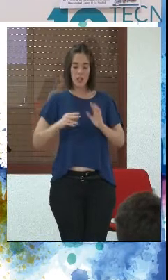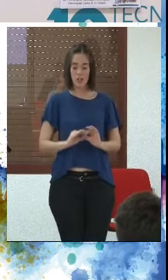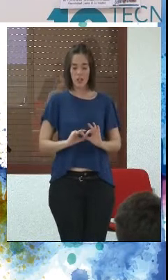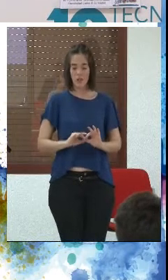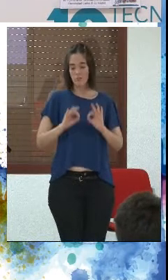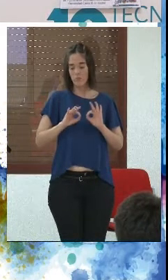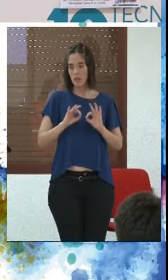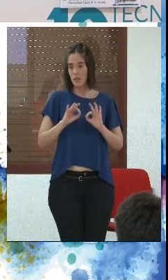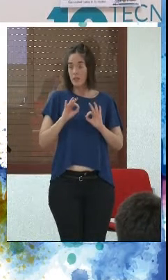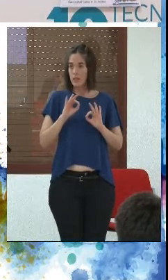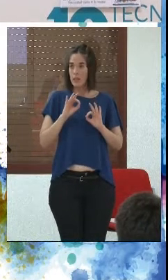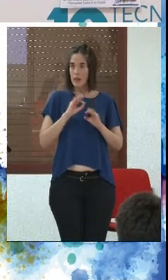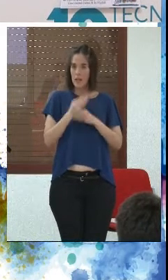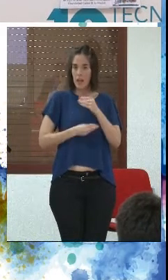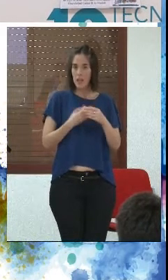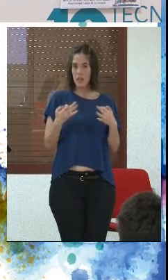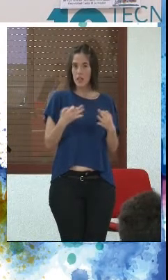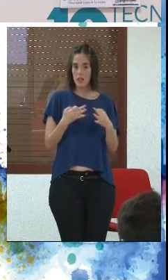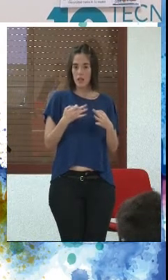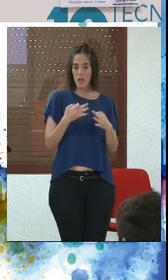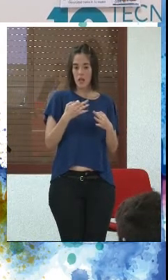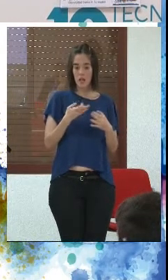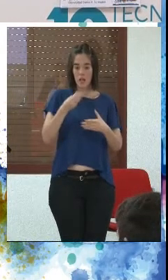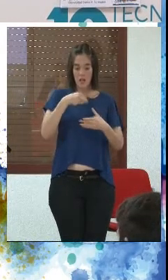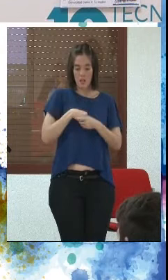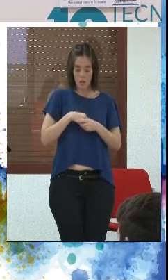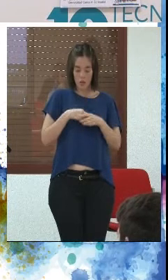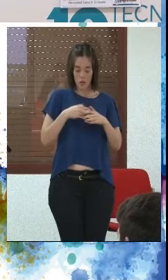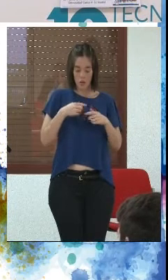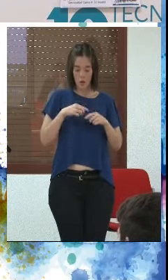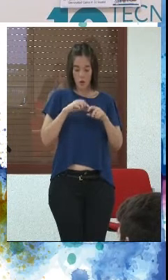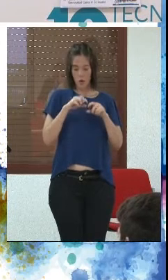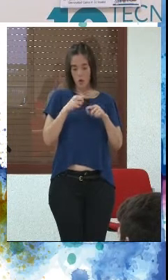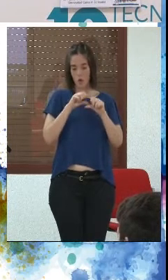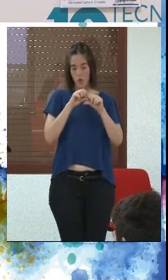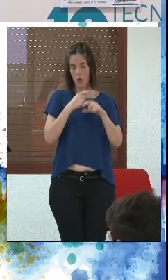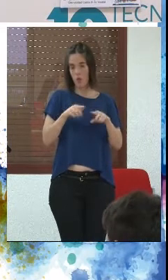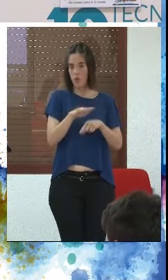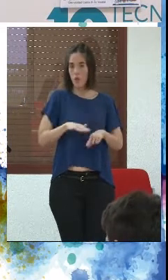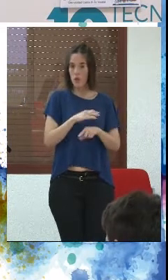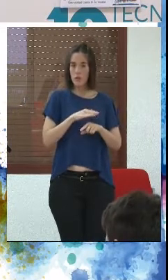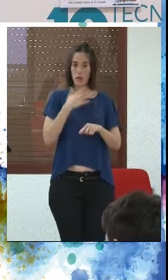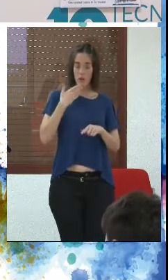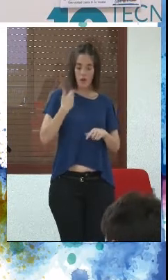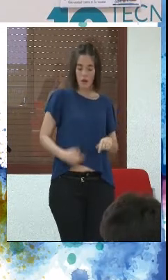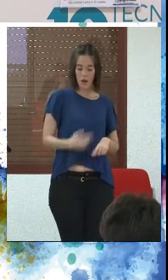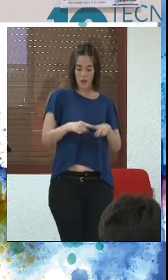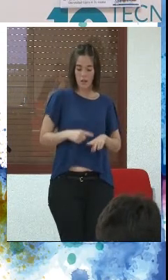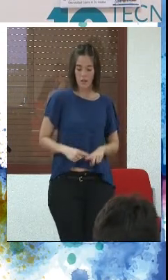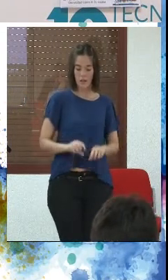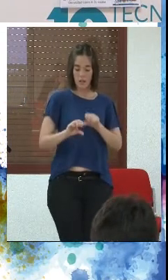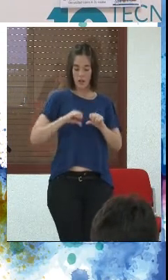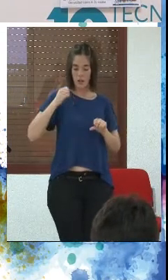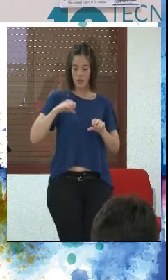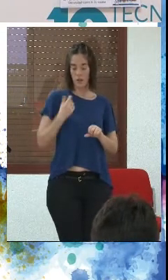event multi-level surgery. We intervene in different anatomical areas on the